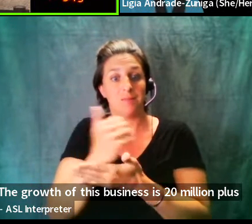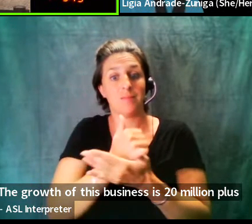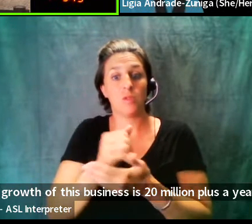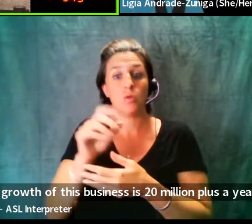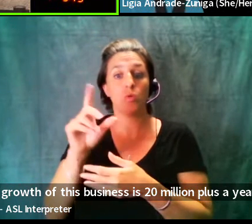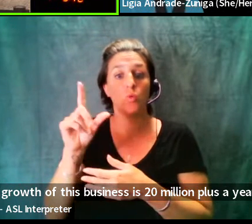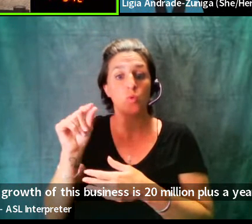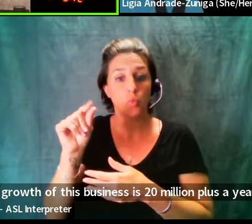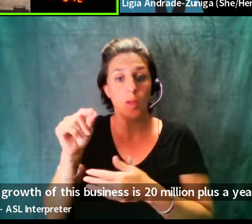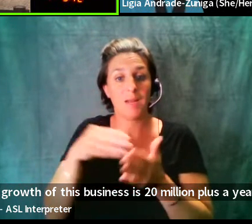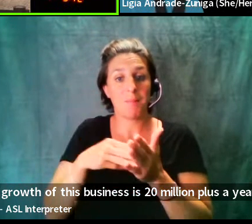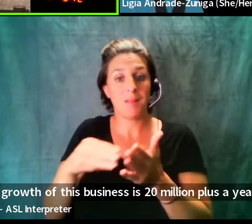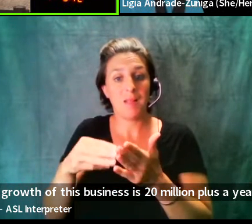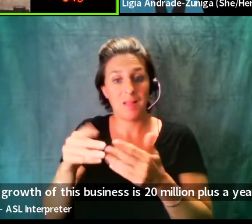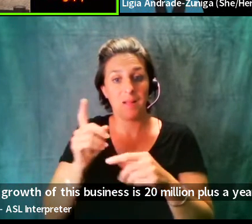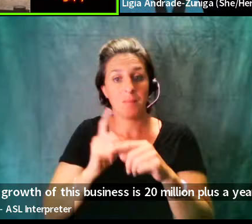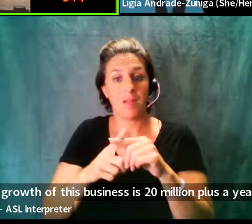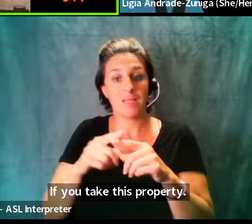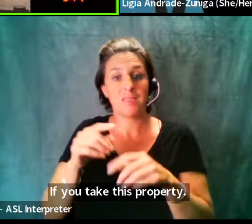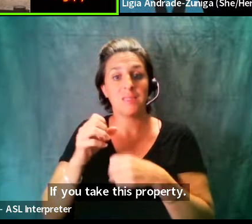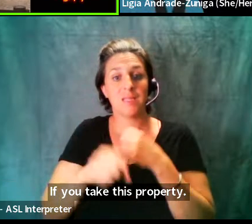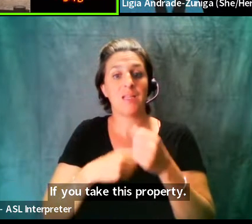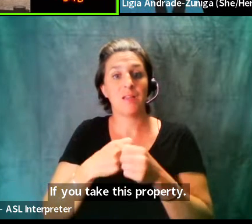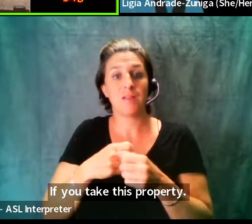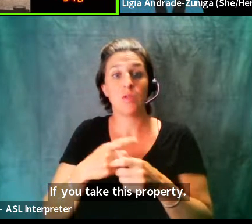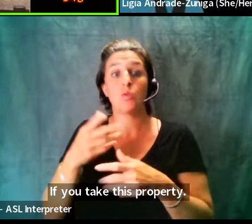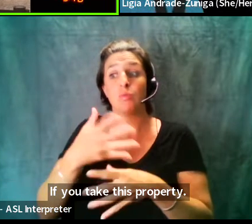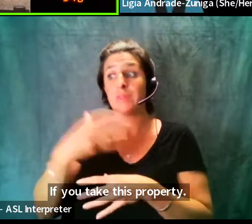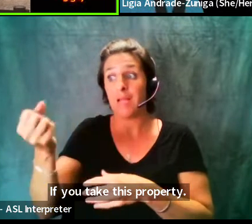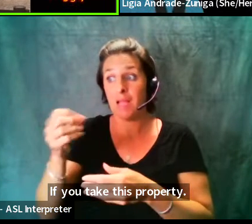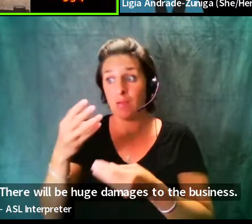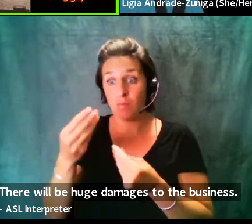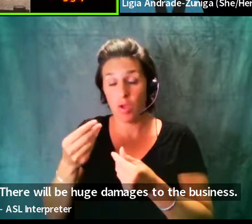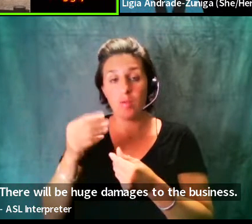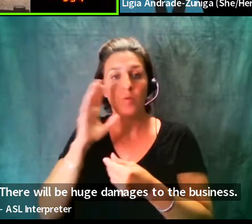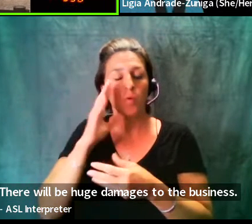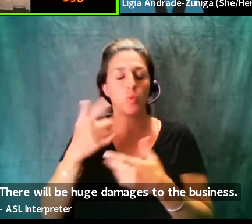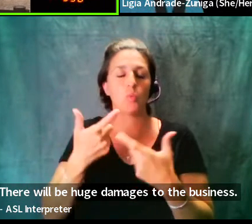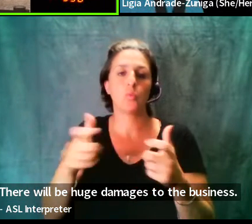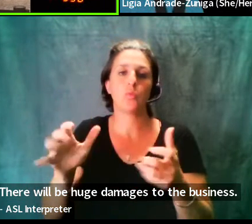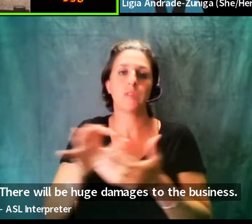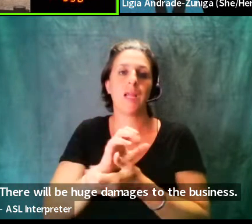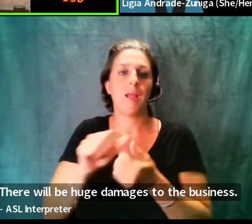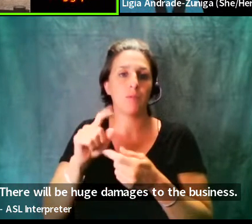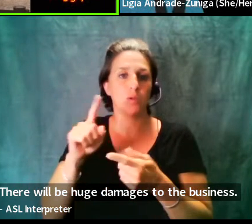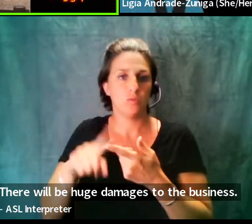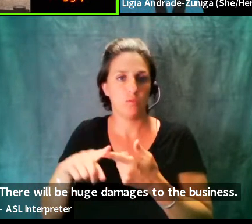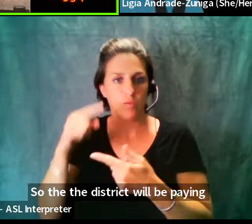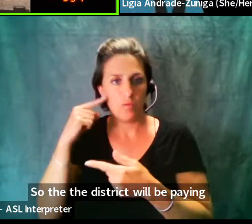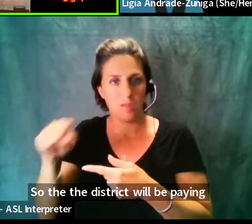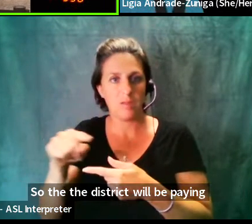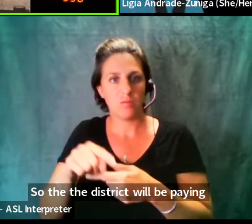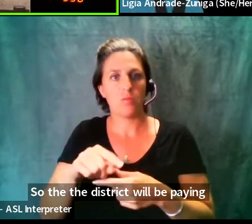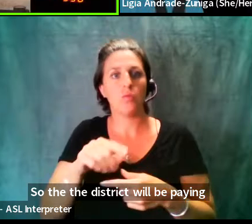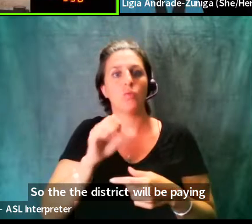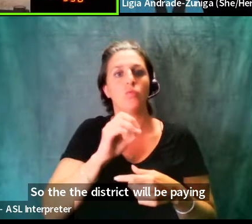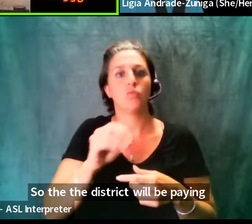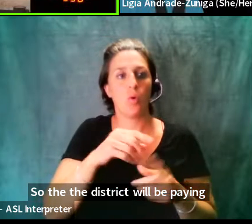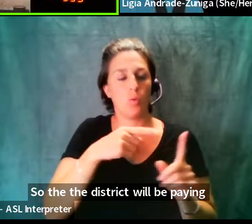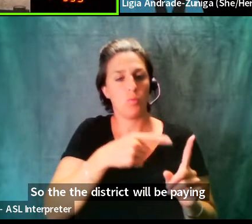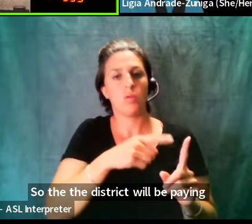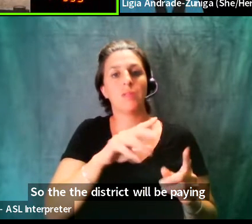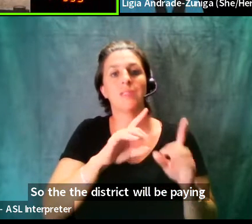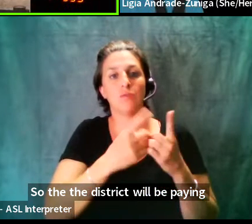property, there will be huge damages to the business. So the district will be paying for the loss of goodwill. Goodwill in the